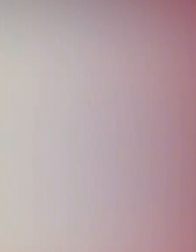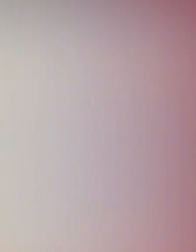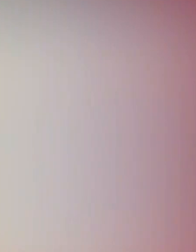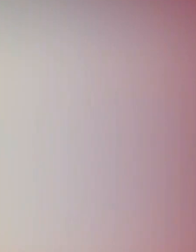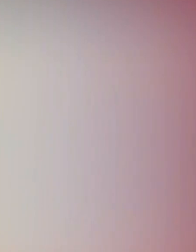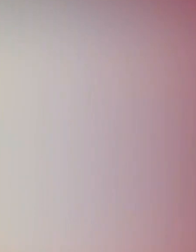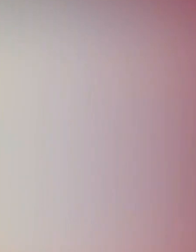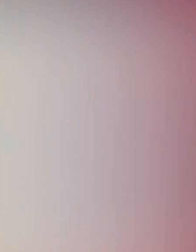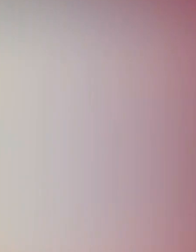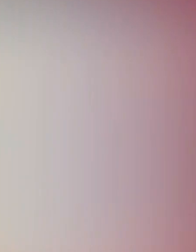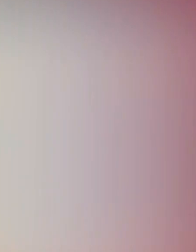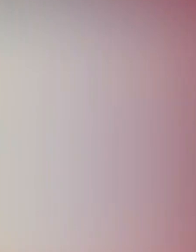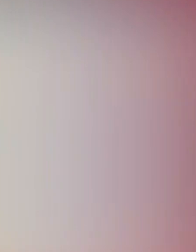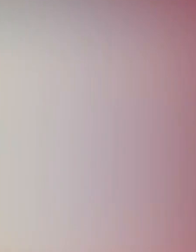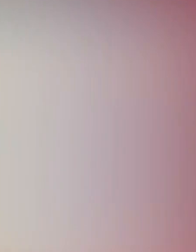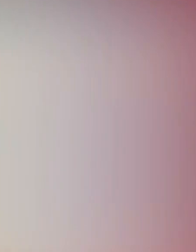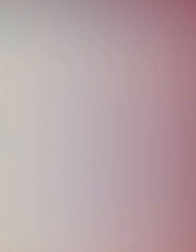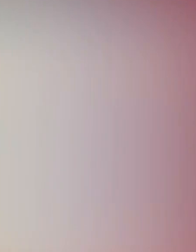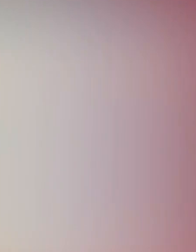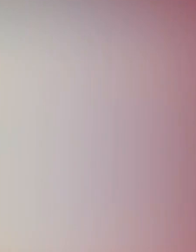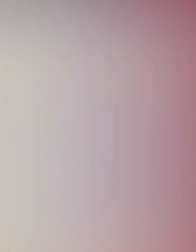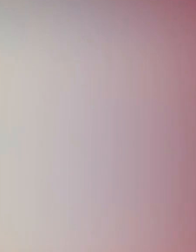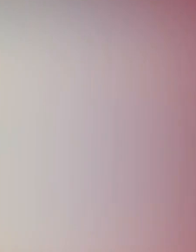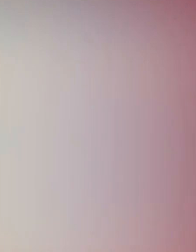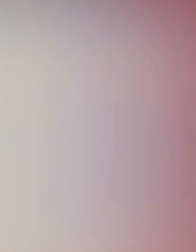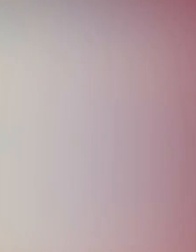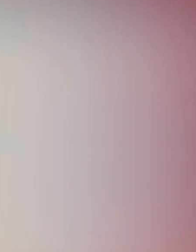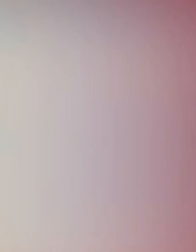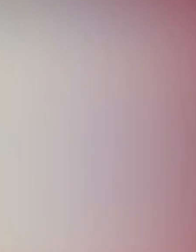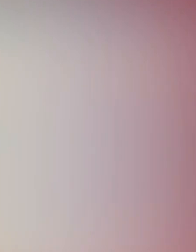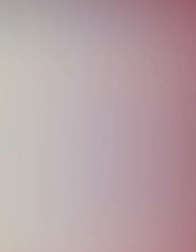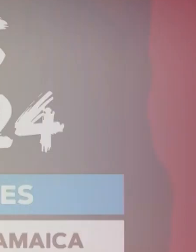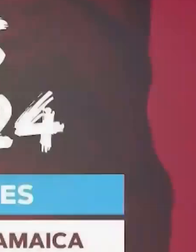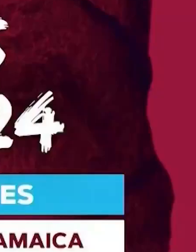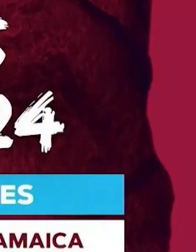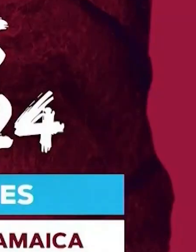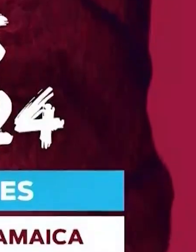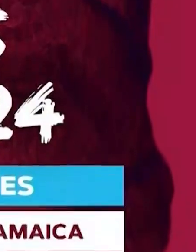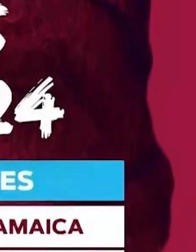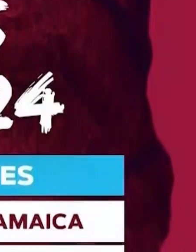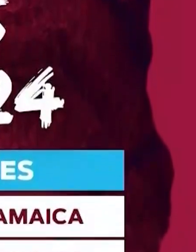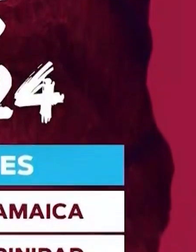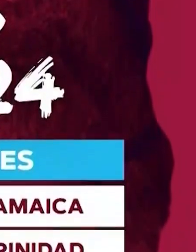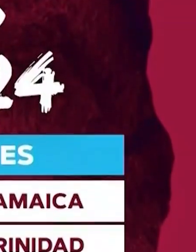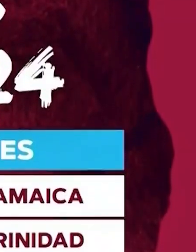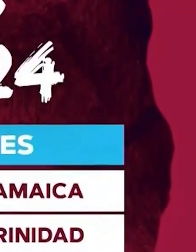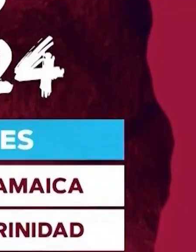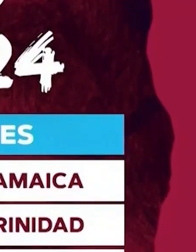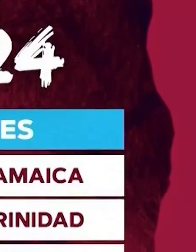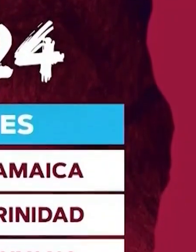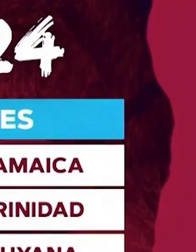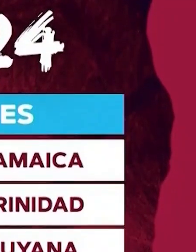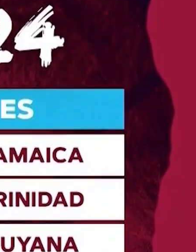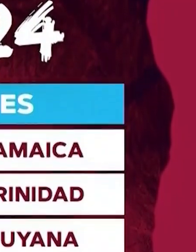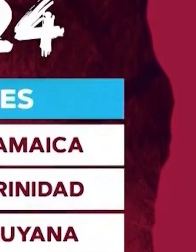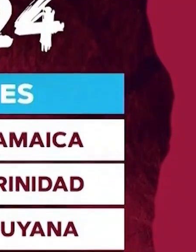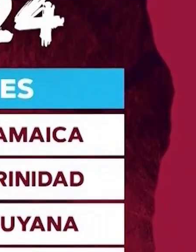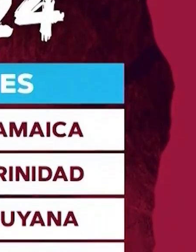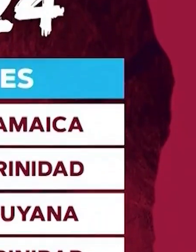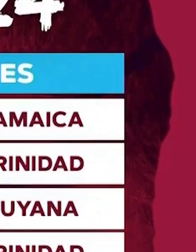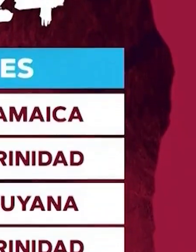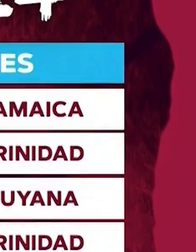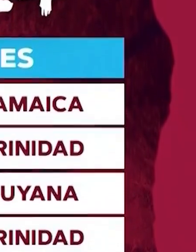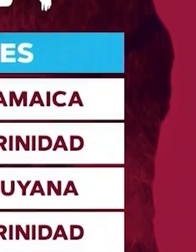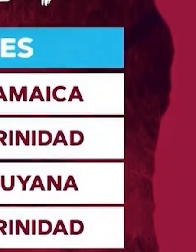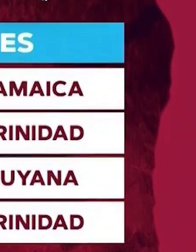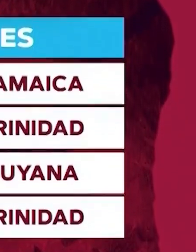Park prior to the start of the ICC Men's T20 World Cup. The Proteas then return to the region after the West Indies Test Tour to England